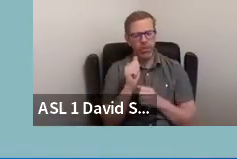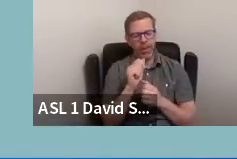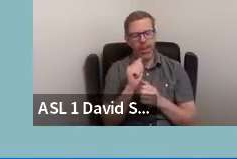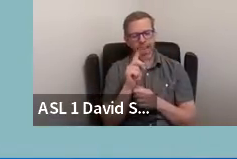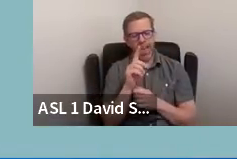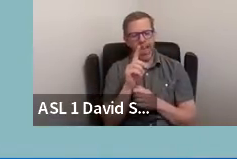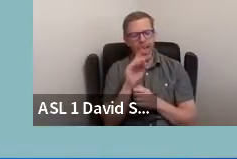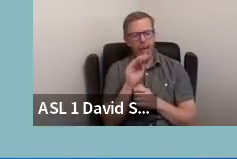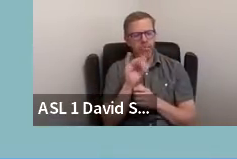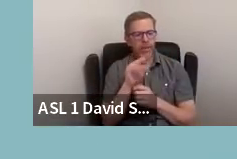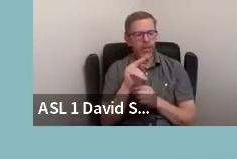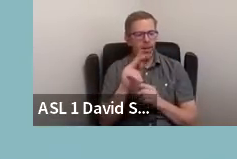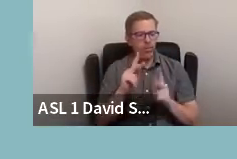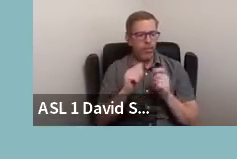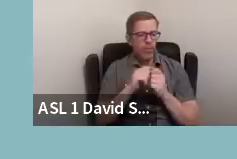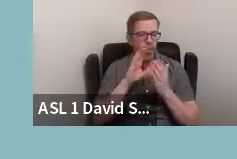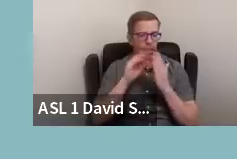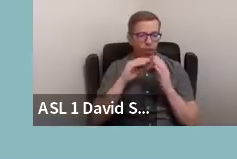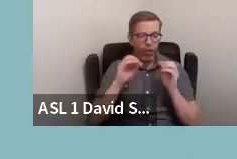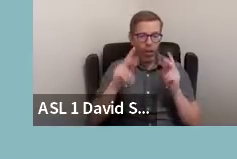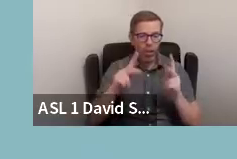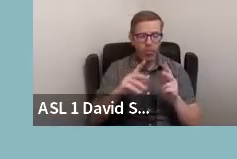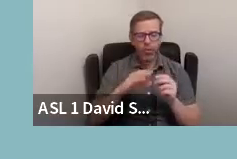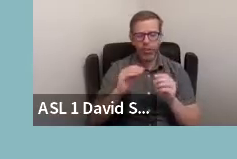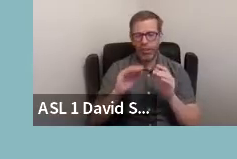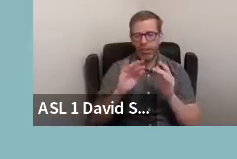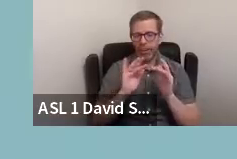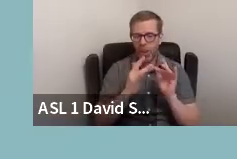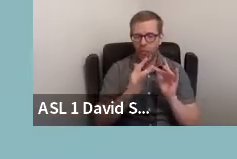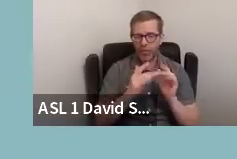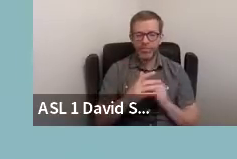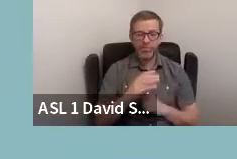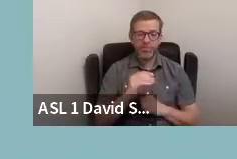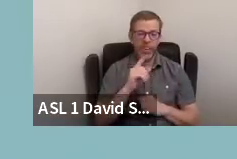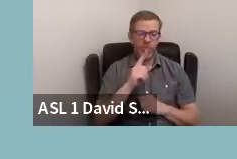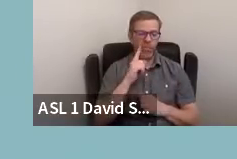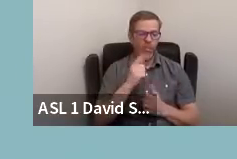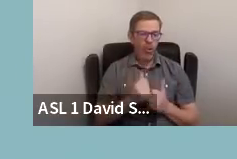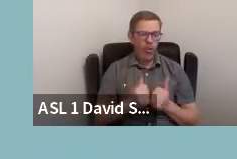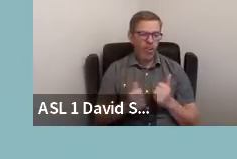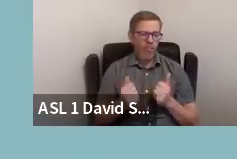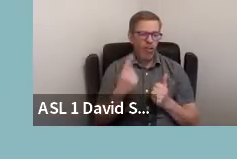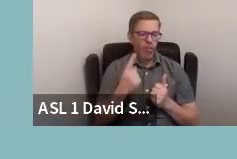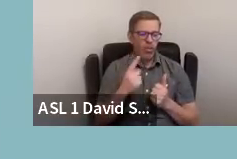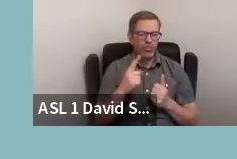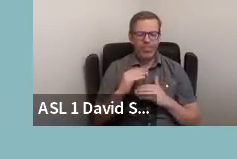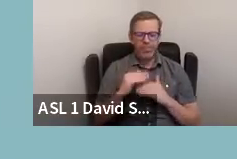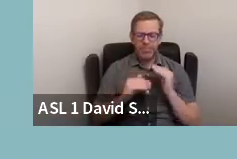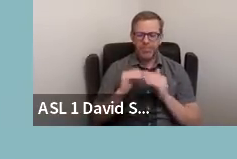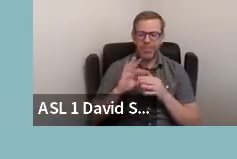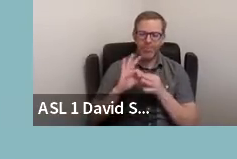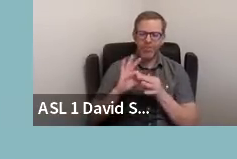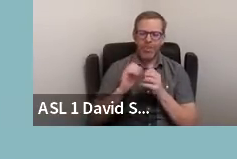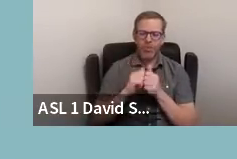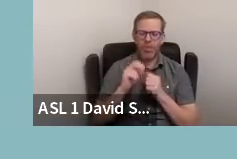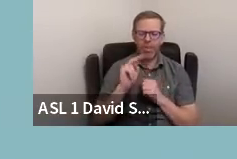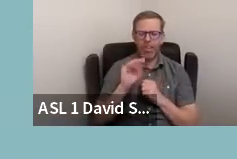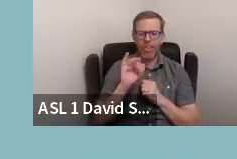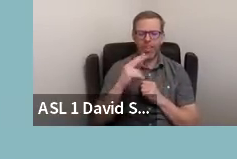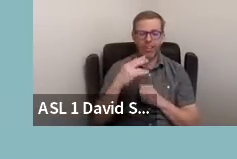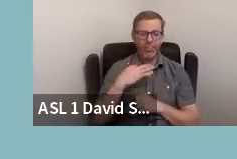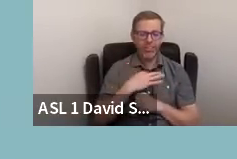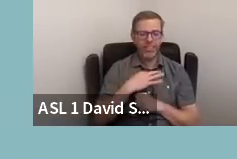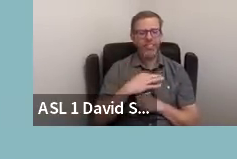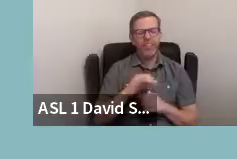learning opportunities and networking. And really for everyone, just build relationships with NIH staff and stay